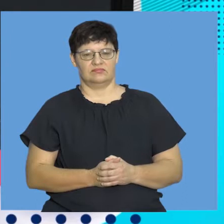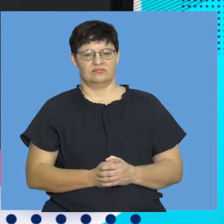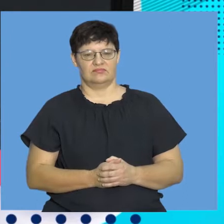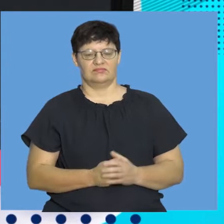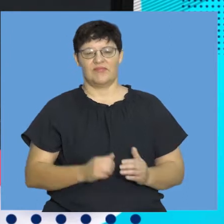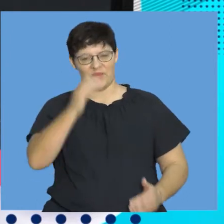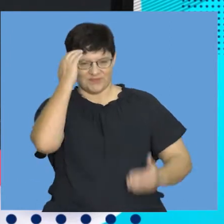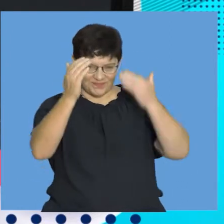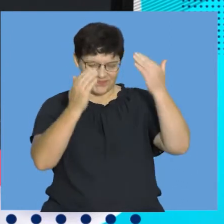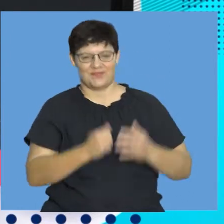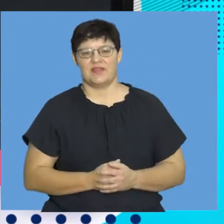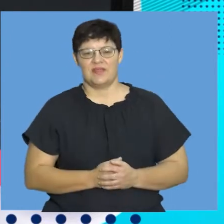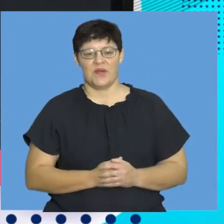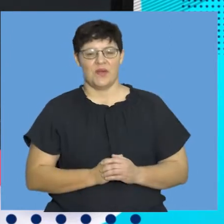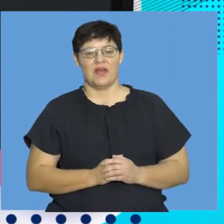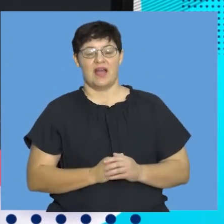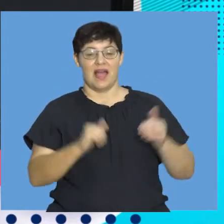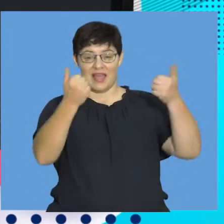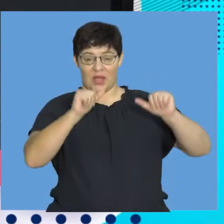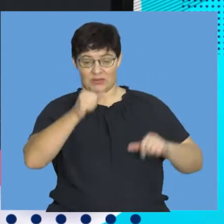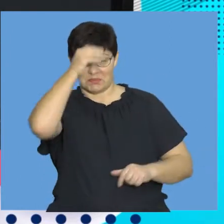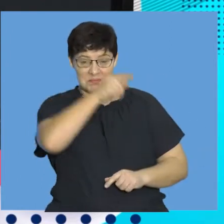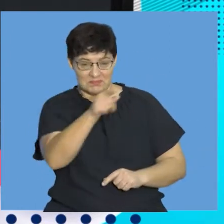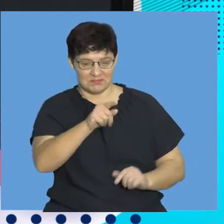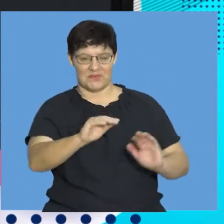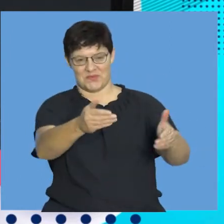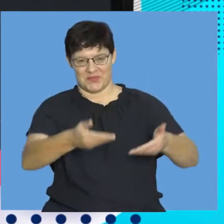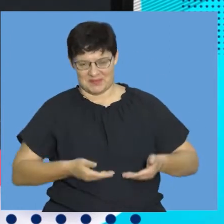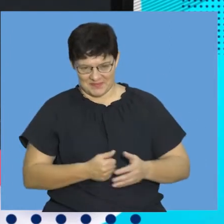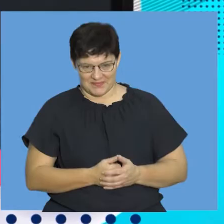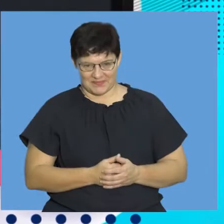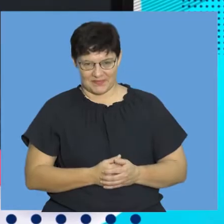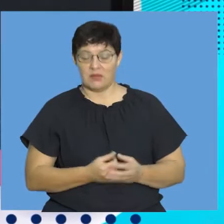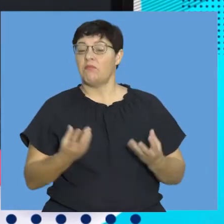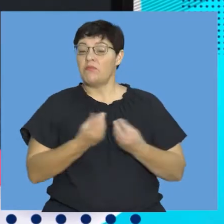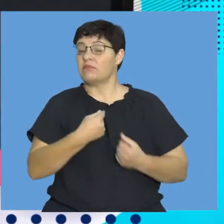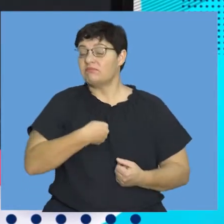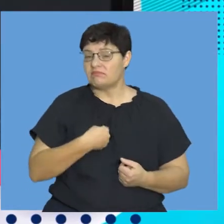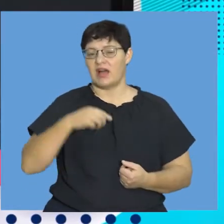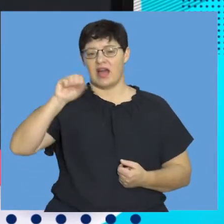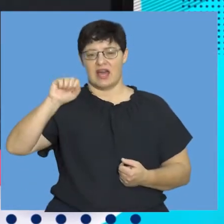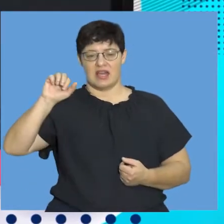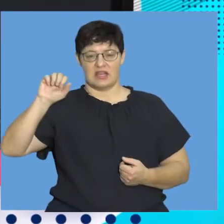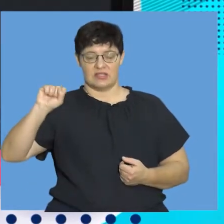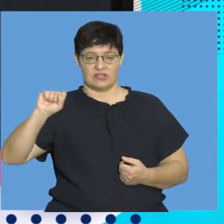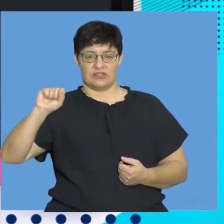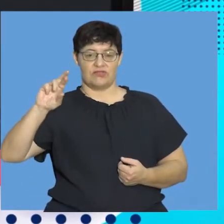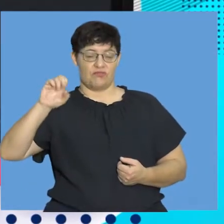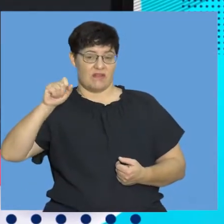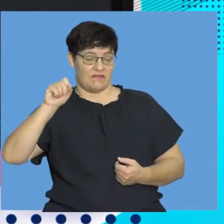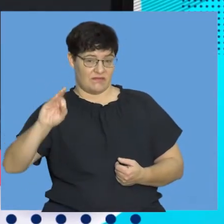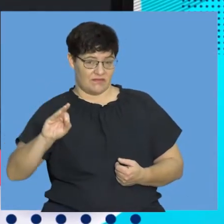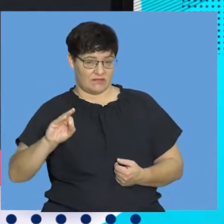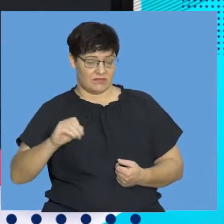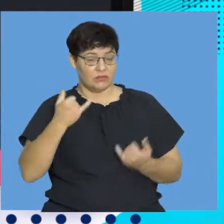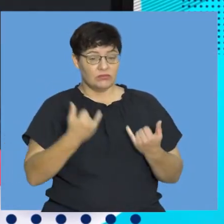Welcome, Accounting Boffins. You are with Ashraf Patel, and our topic for today is budgets.